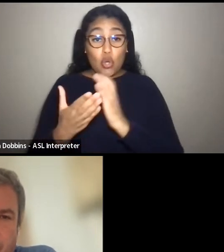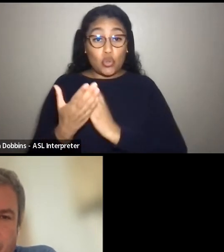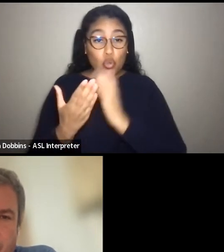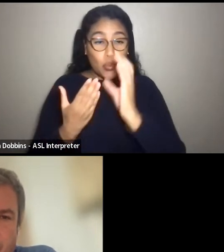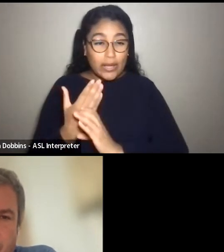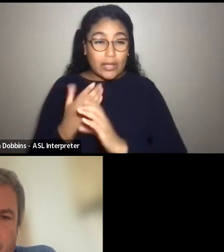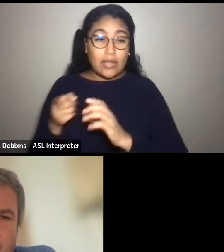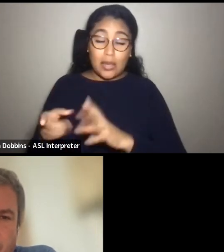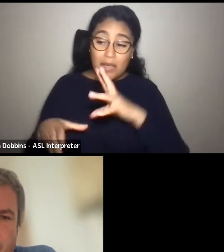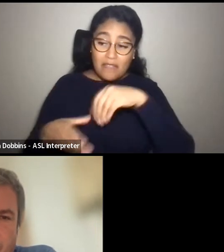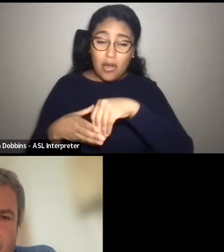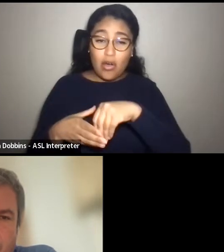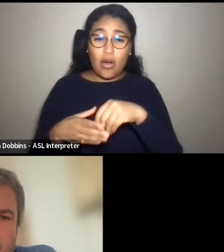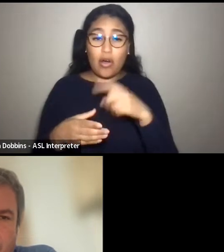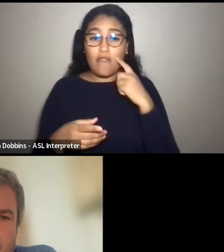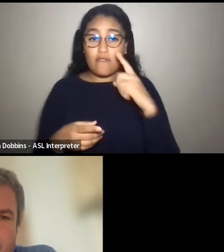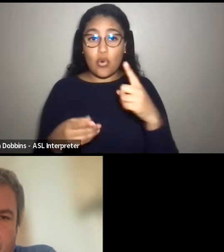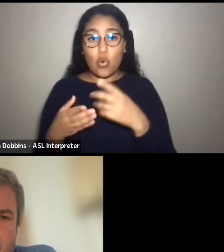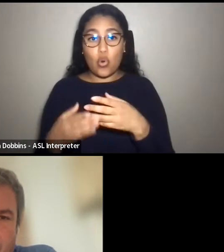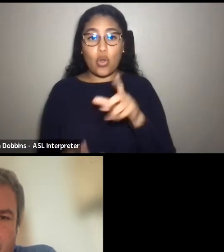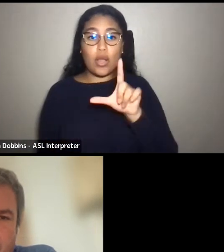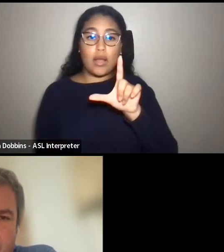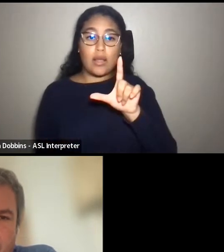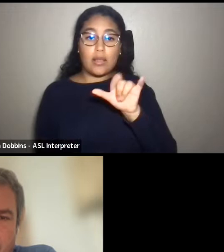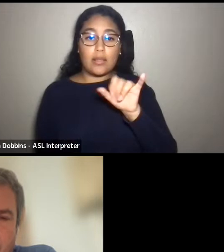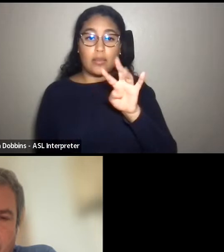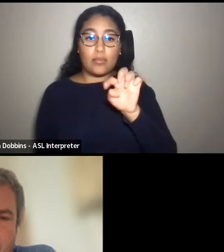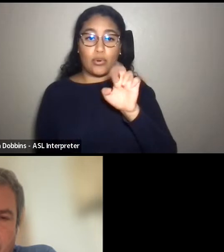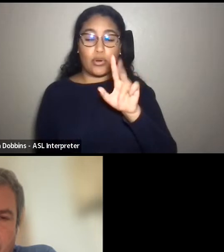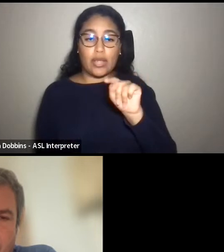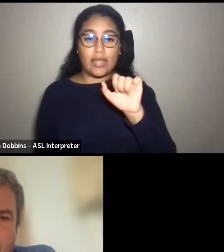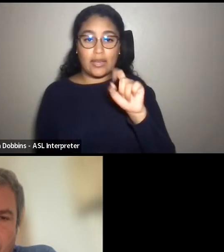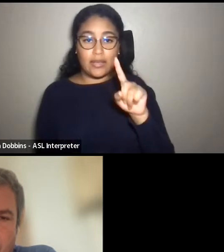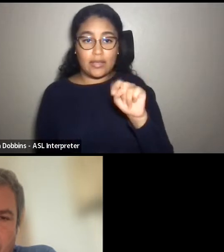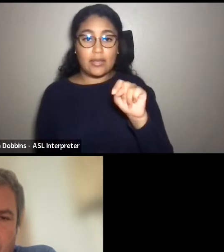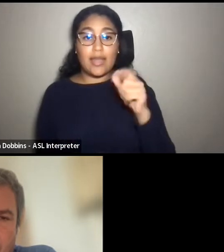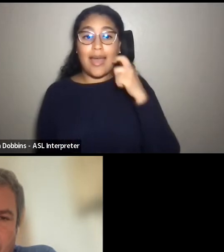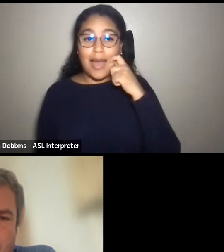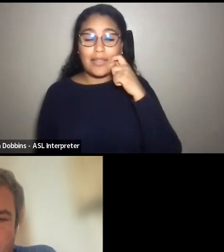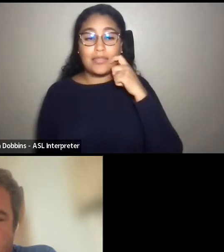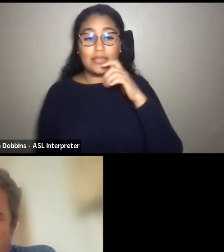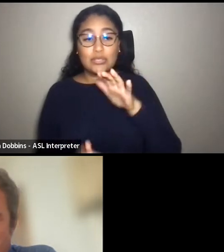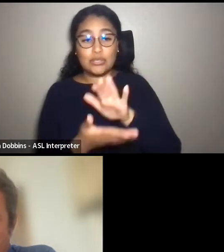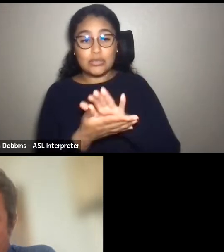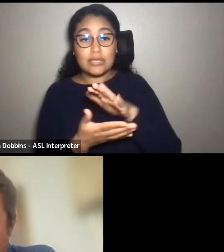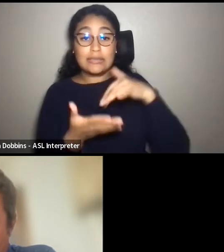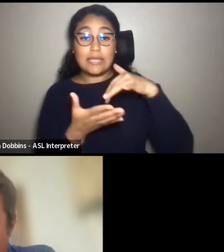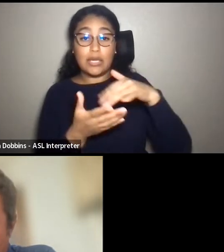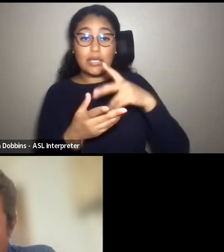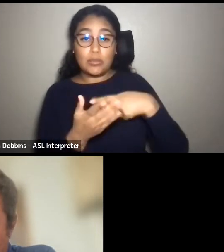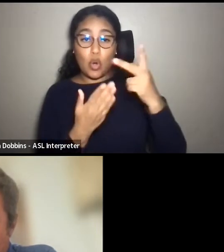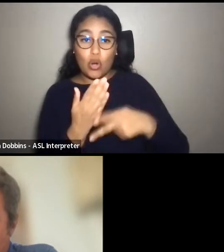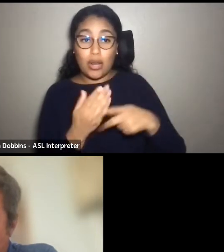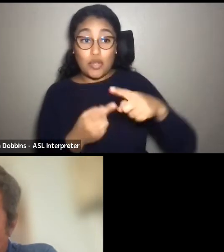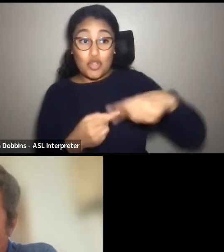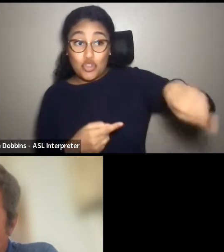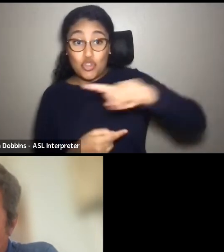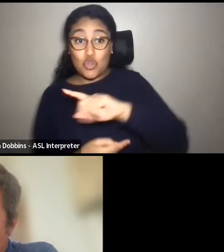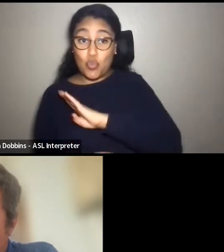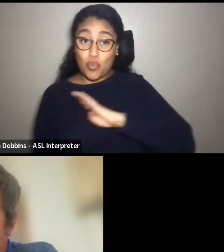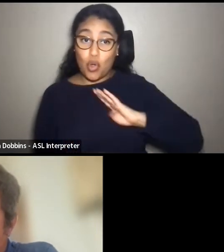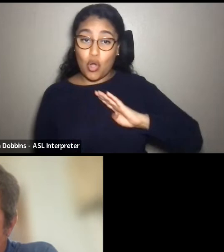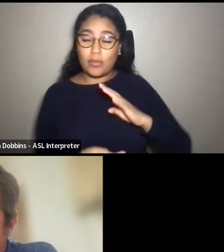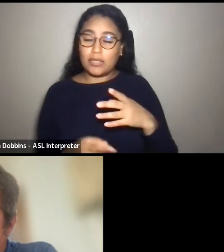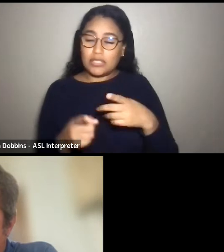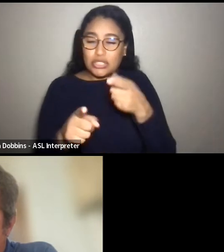Radical Liberated Ethnic Studies Program, which you, this board, is responsible for signing